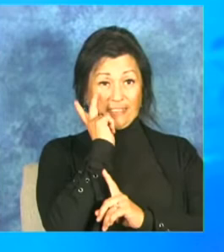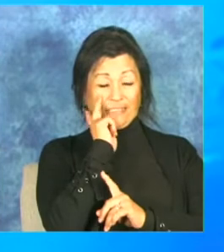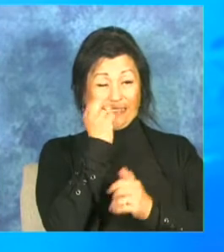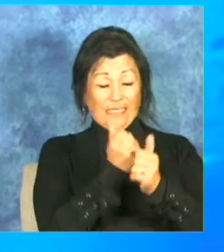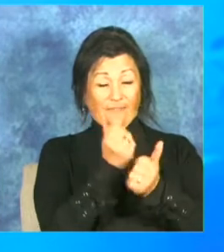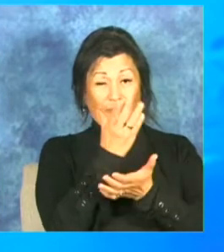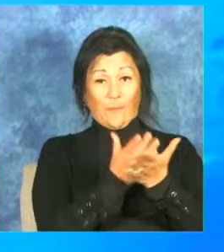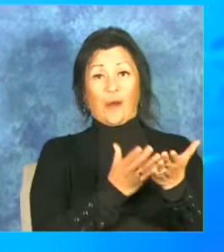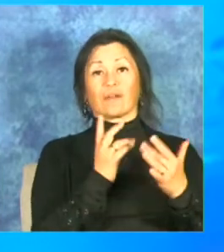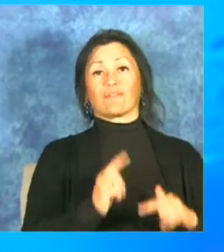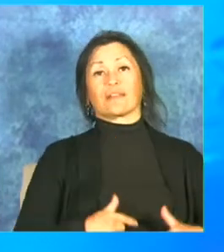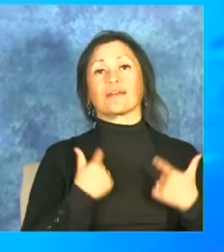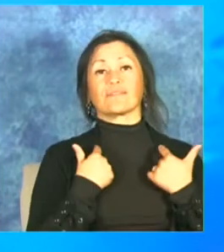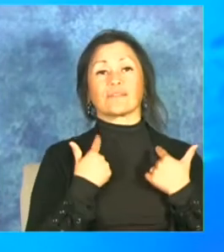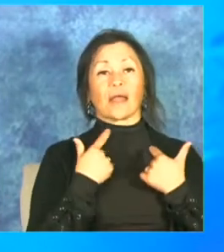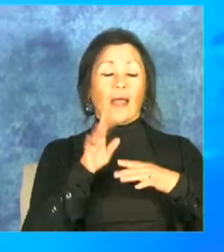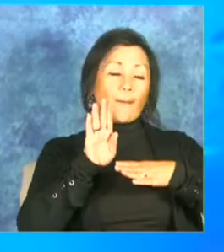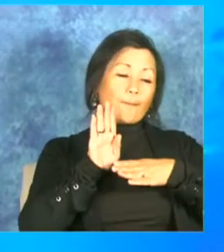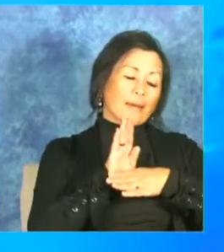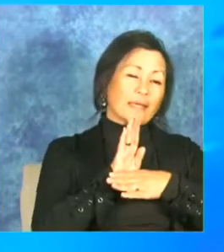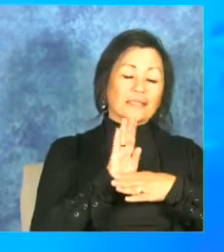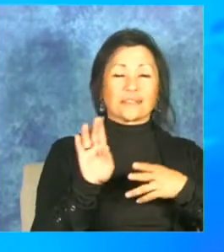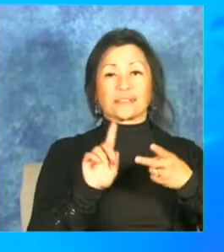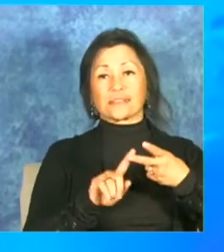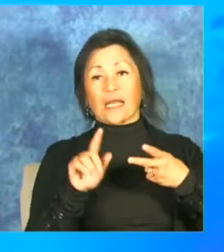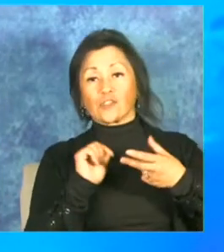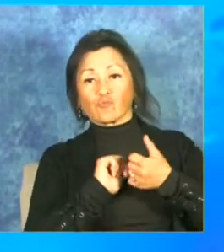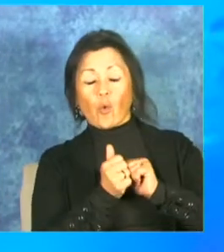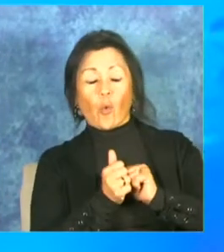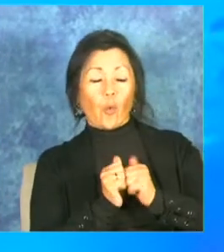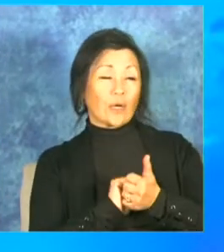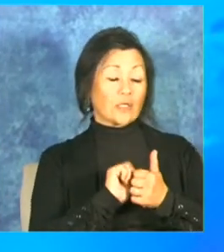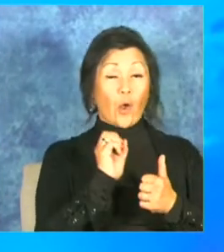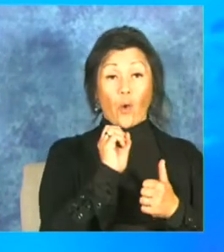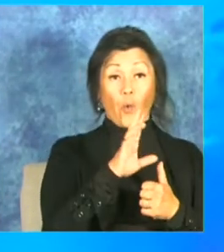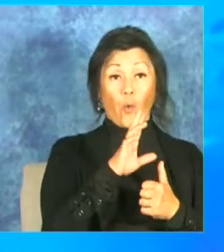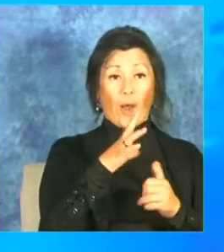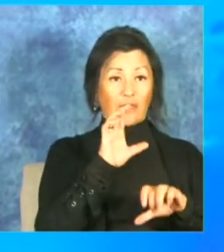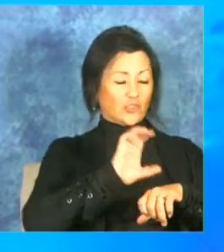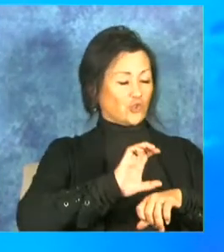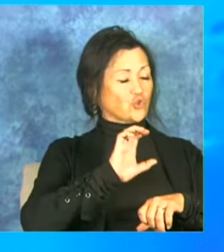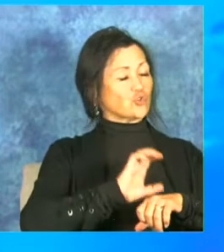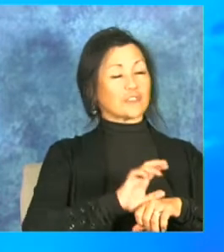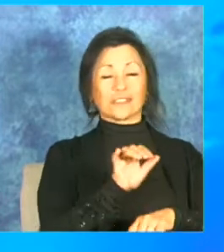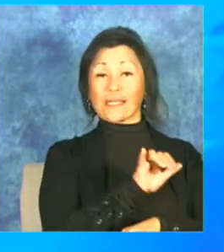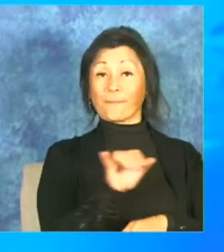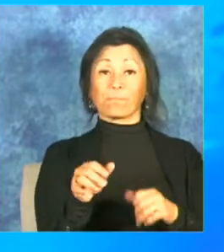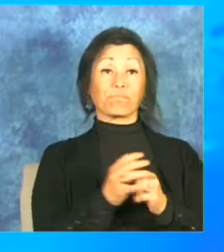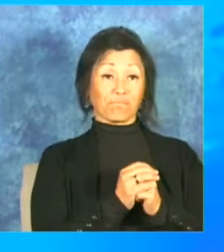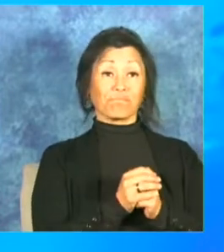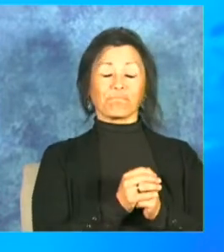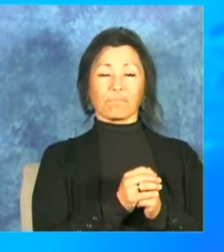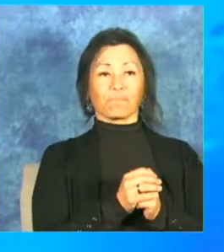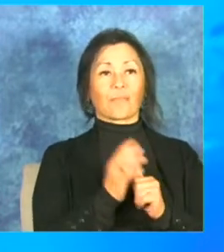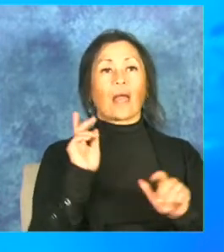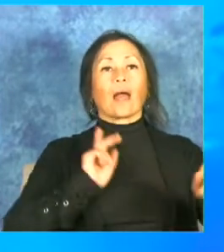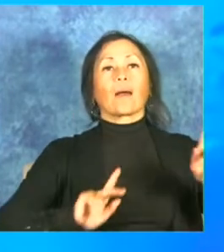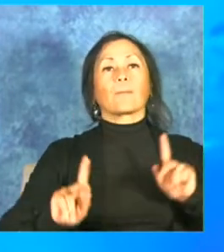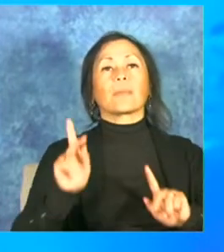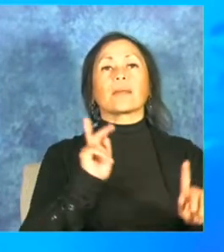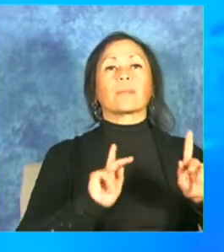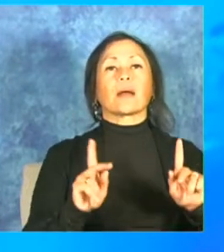every aspect of life, in business and in sports, or even in the church, where